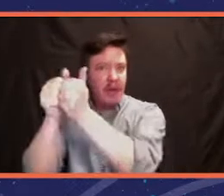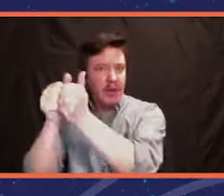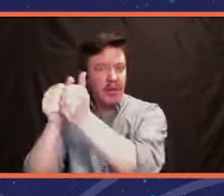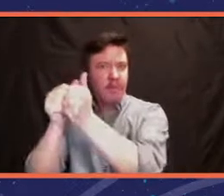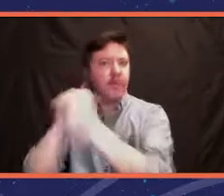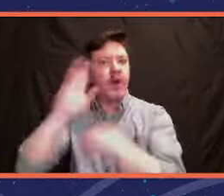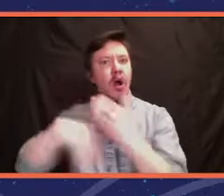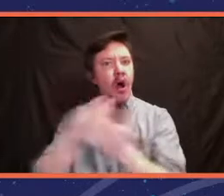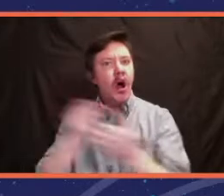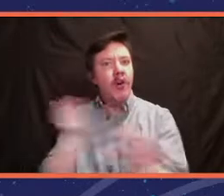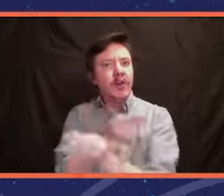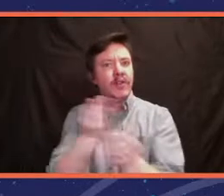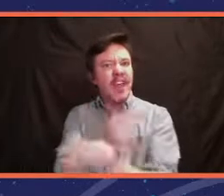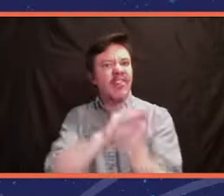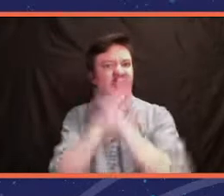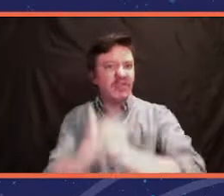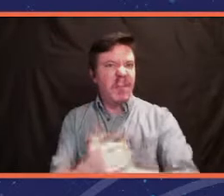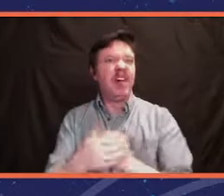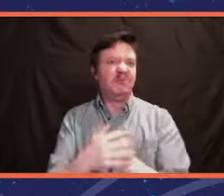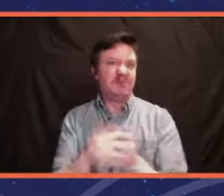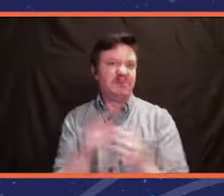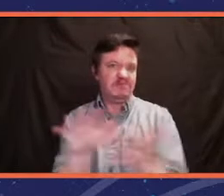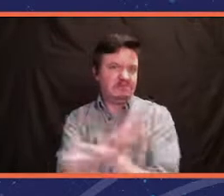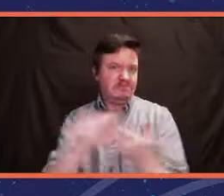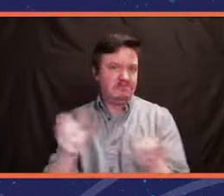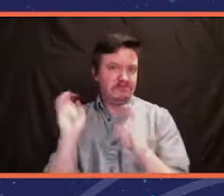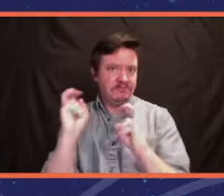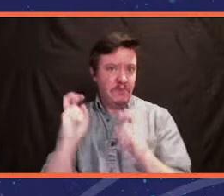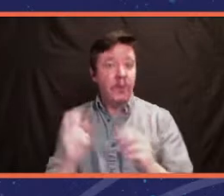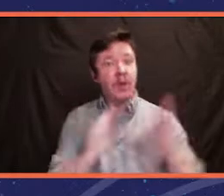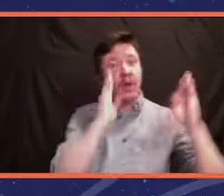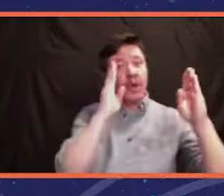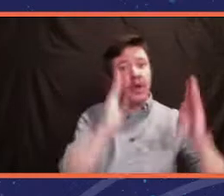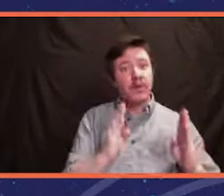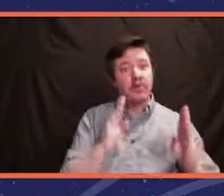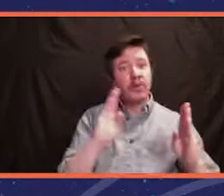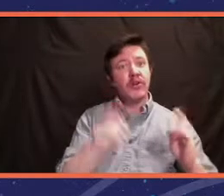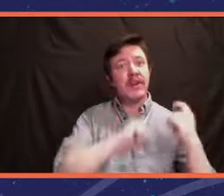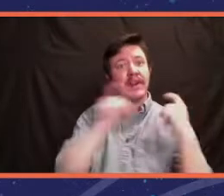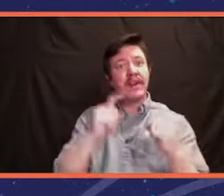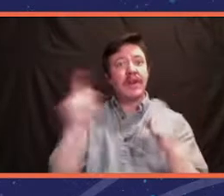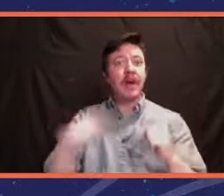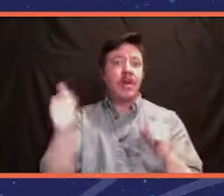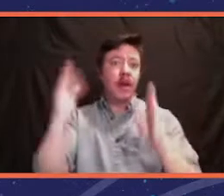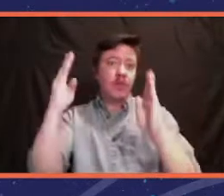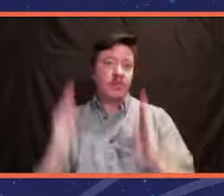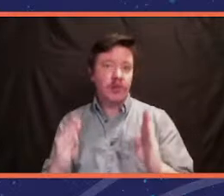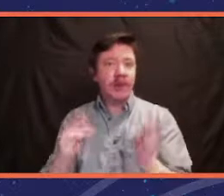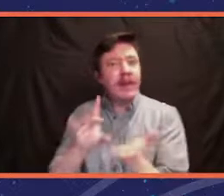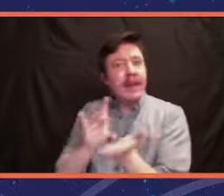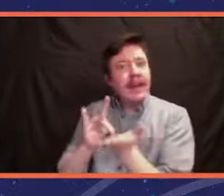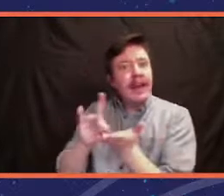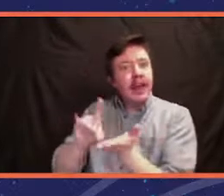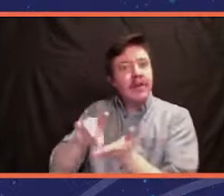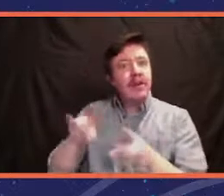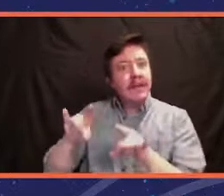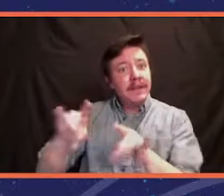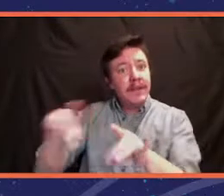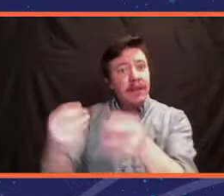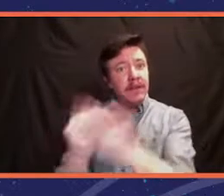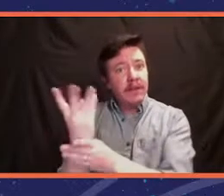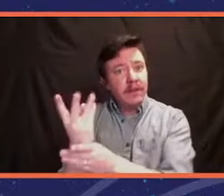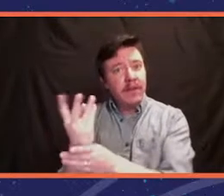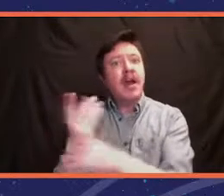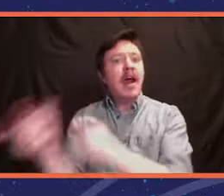into nasty things. So it's a person giving another person seeds while a person is giving than flowers that came from those seeds. So